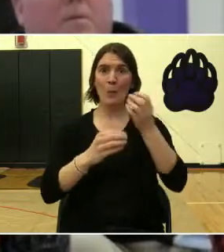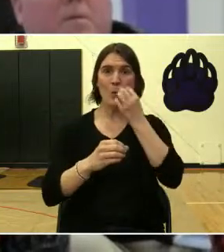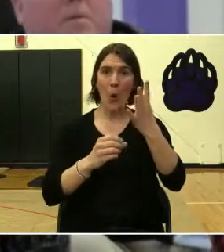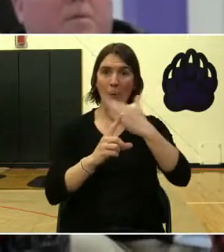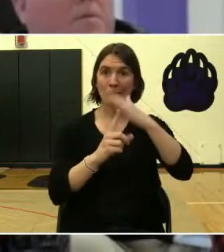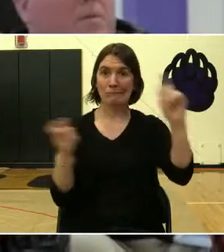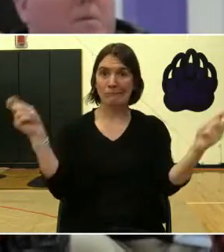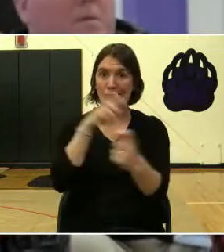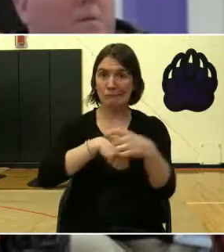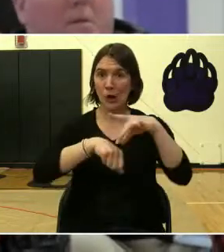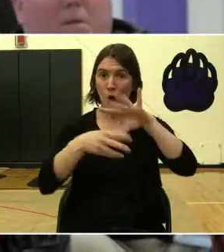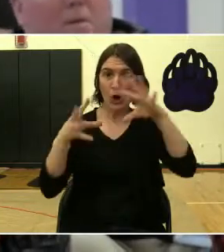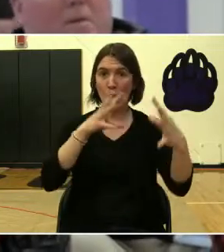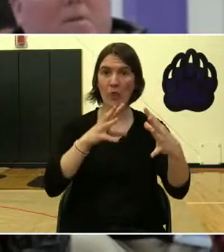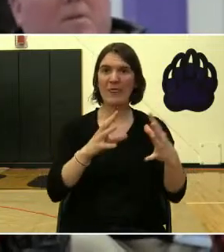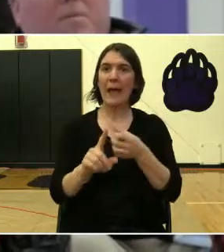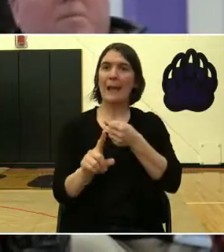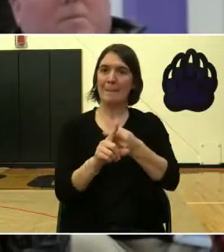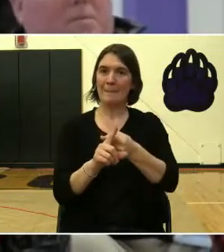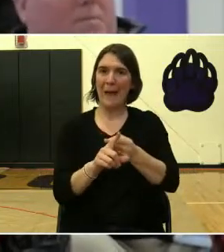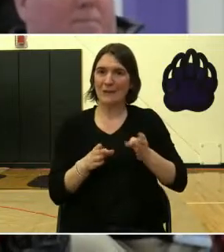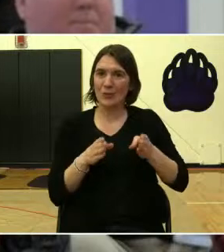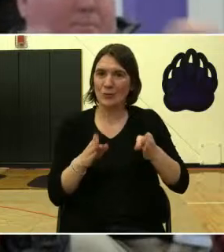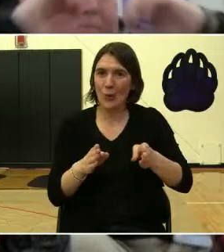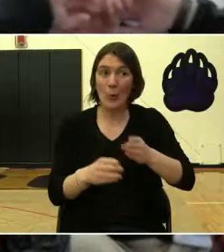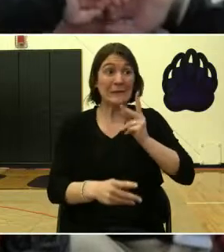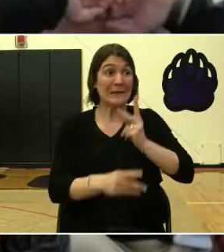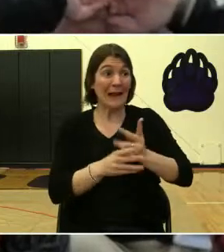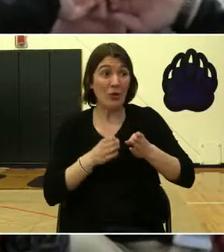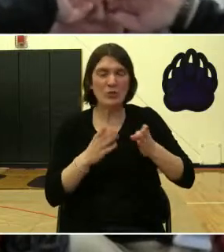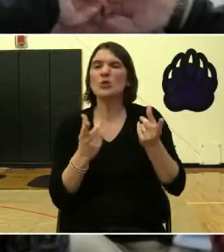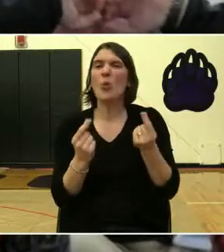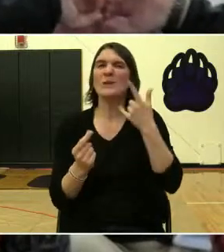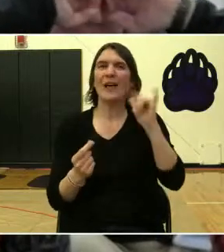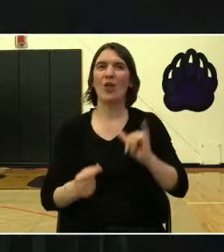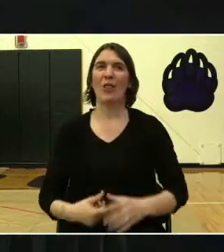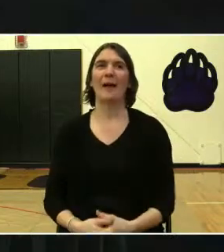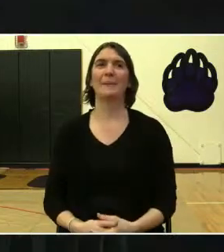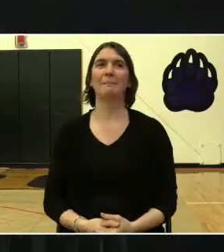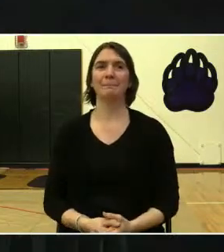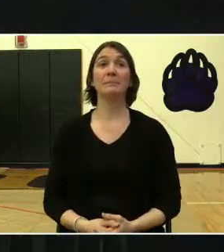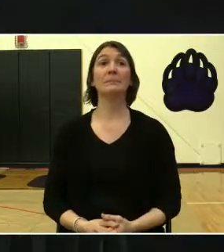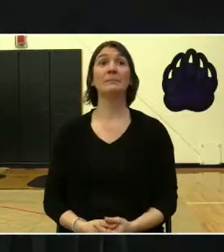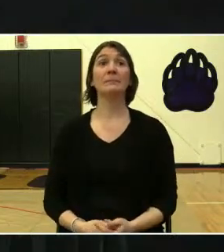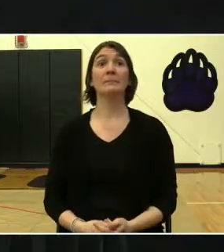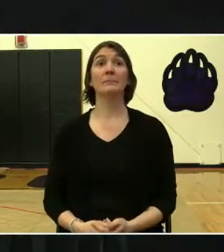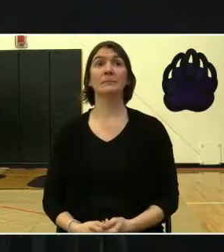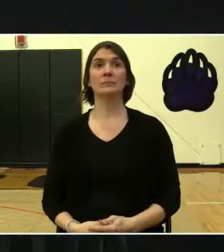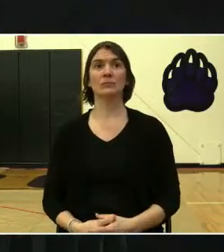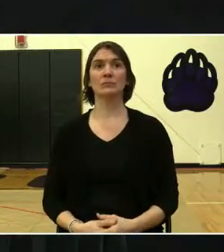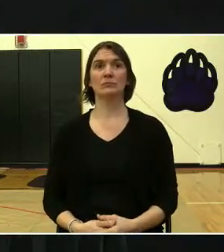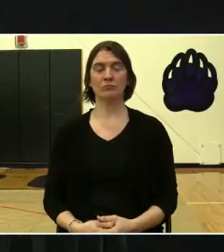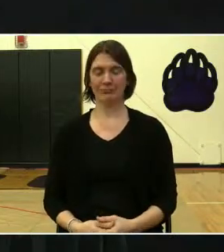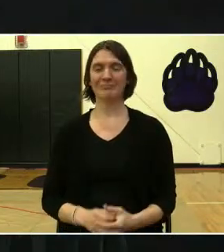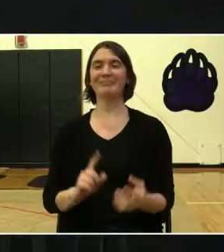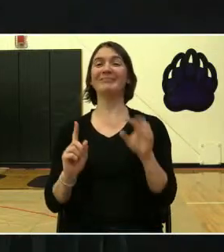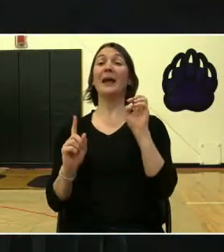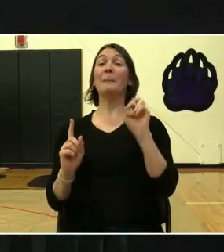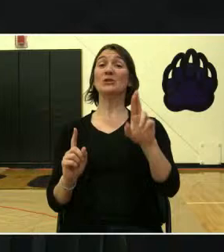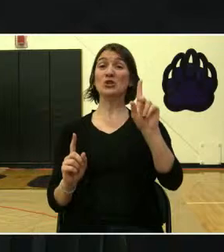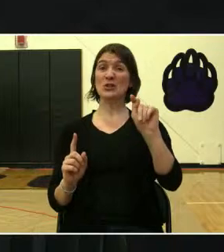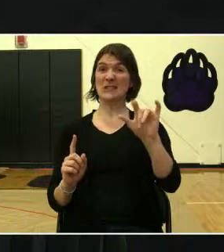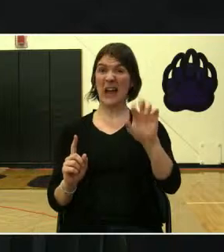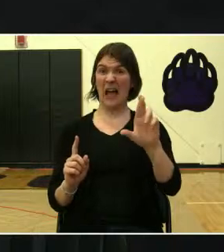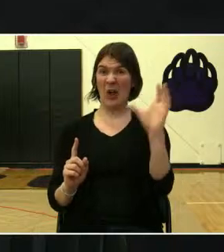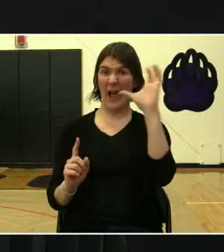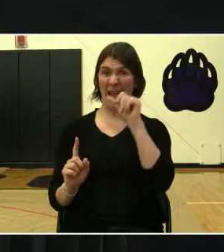context of taking care of our streets I guess that Mr Tyler is